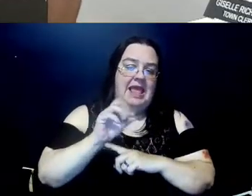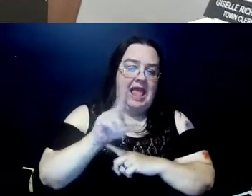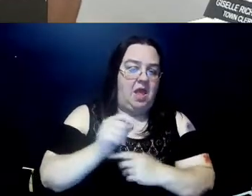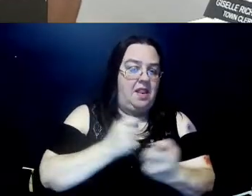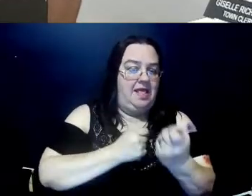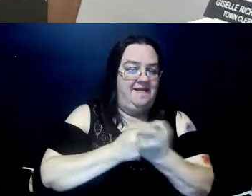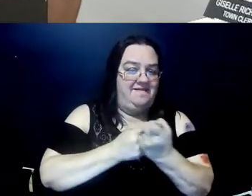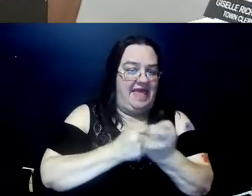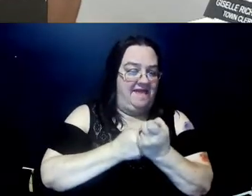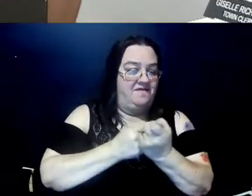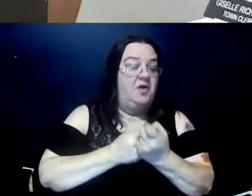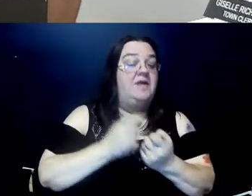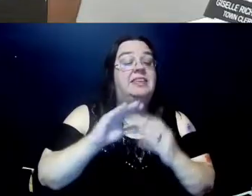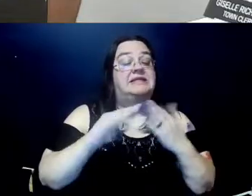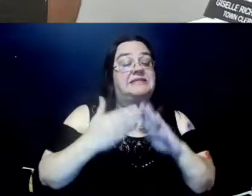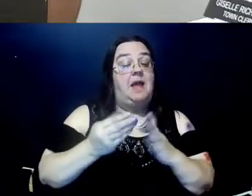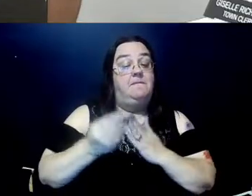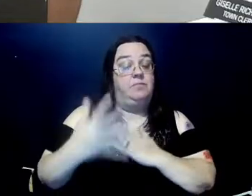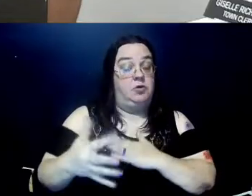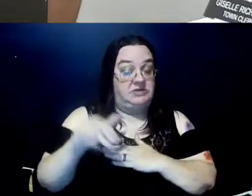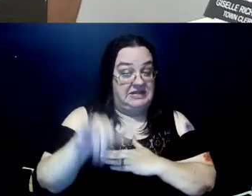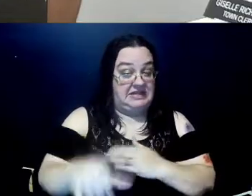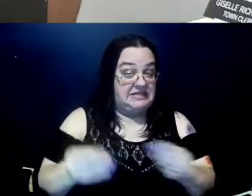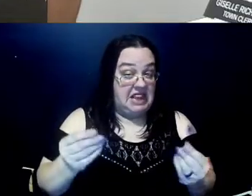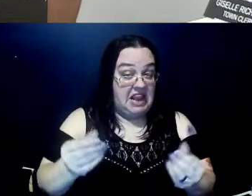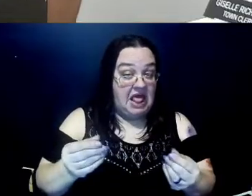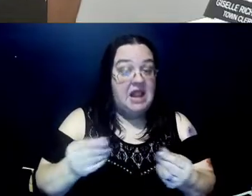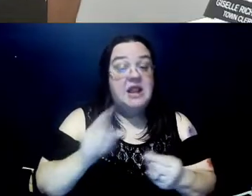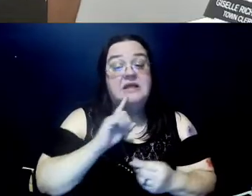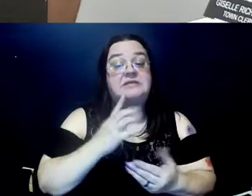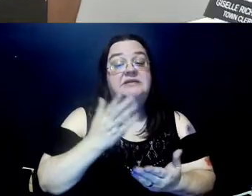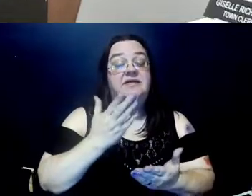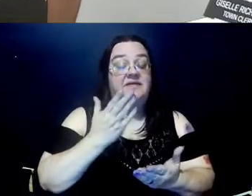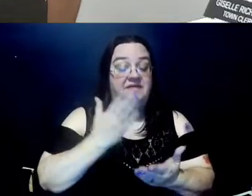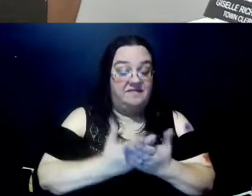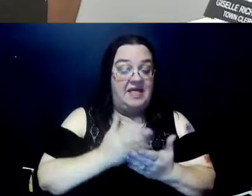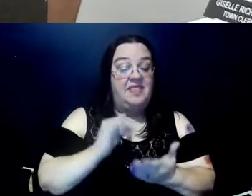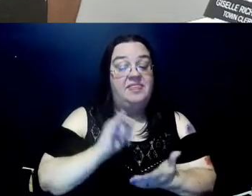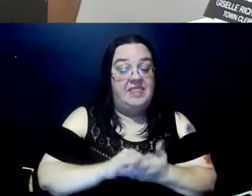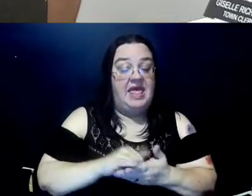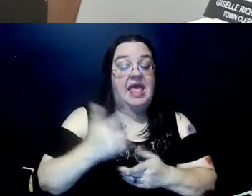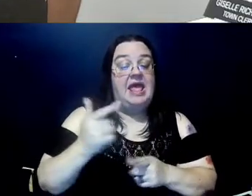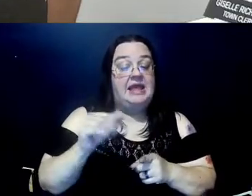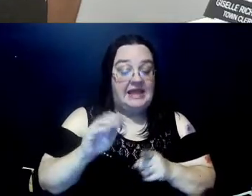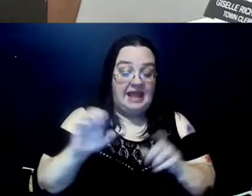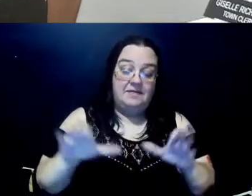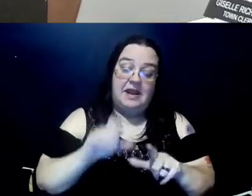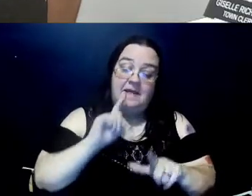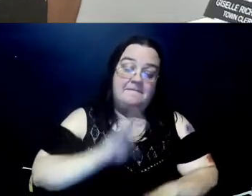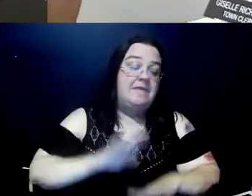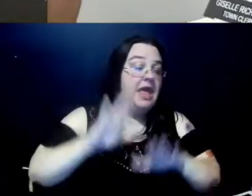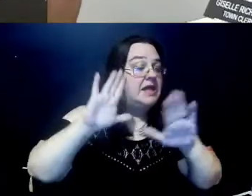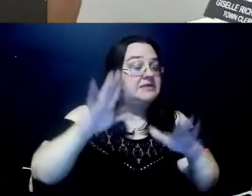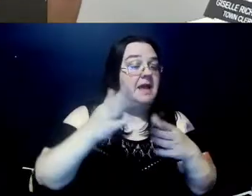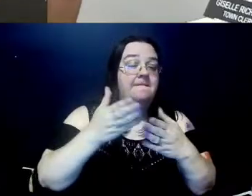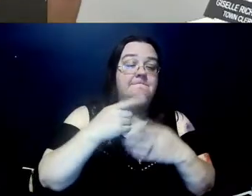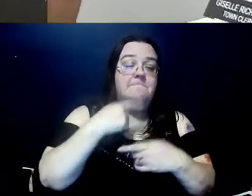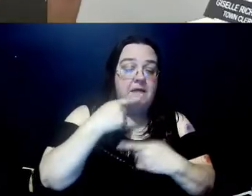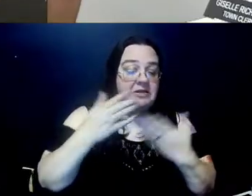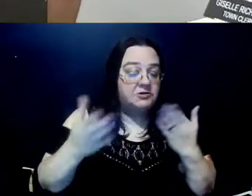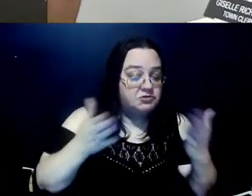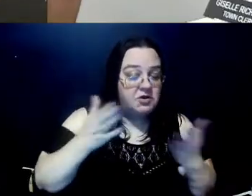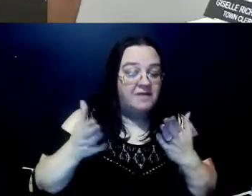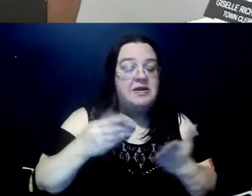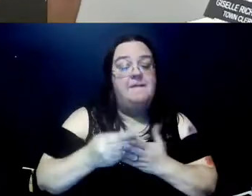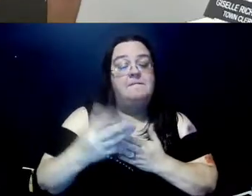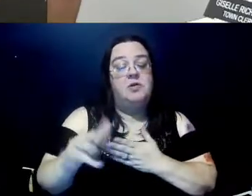town purchasing these lots. It is a fact that Gabe performed an amazing public service by purchasing these lots, navigating the labyrinth of the